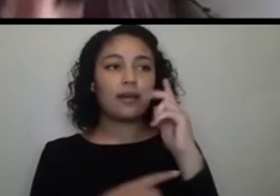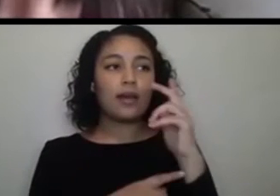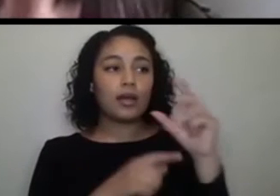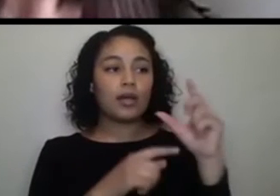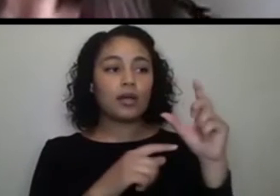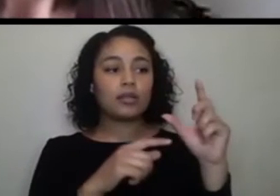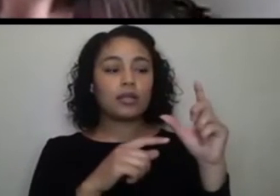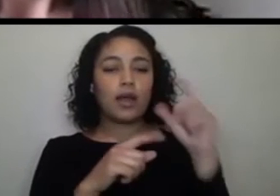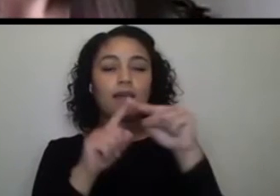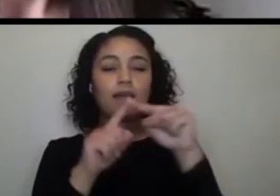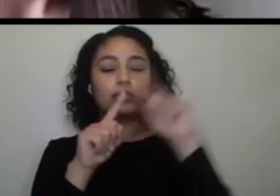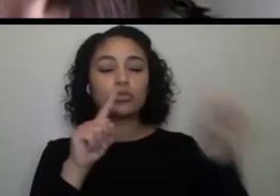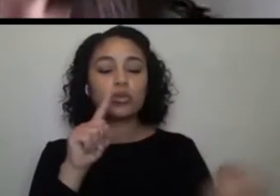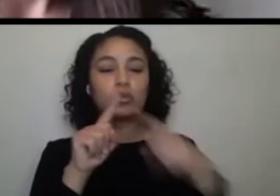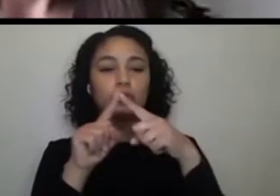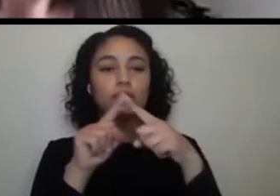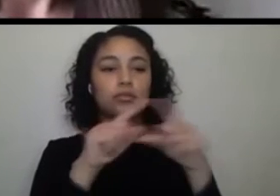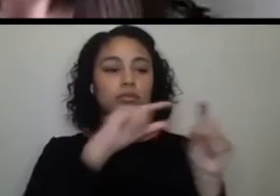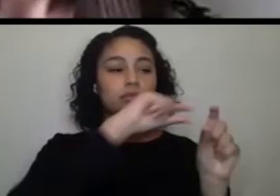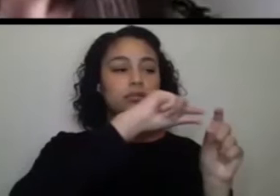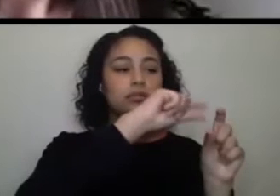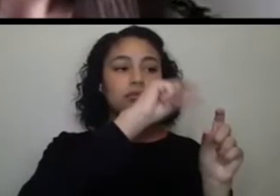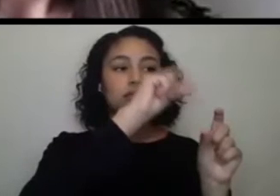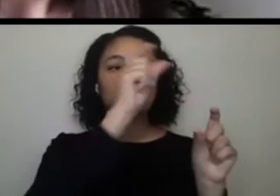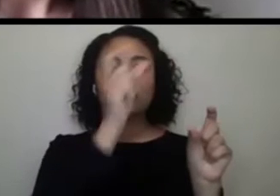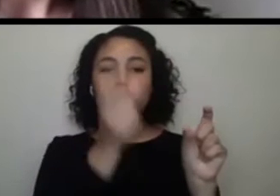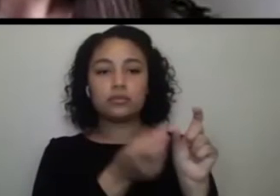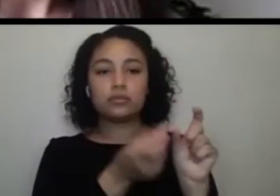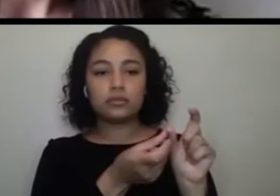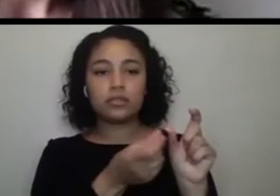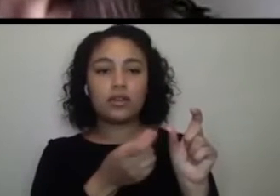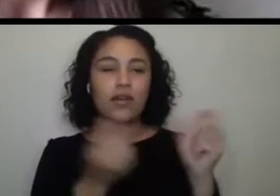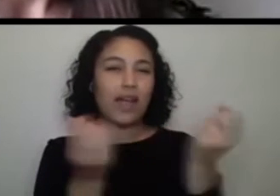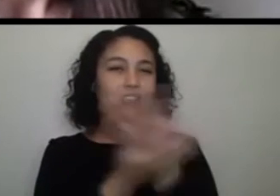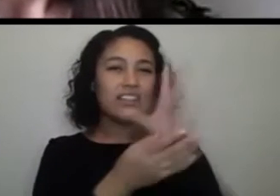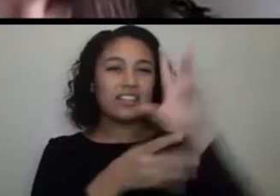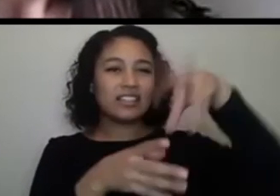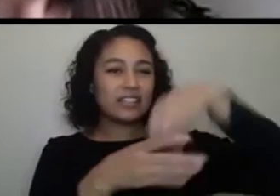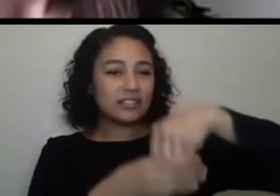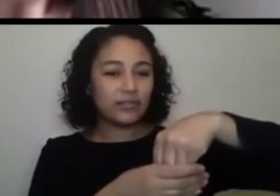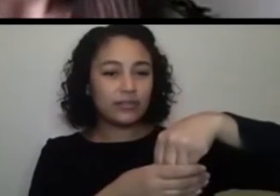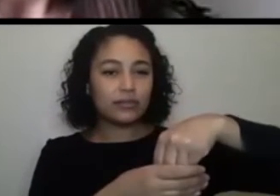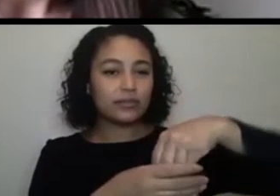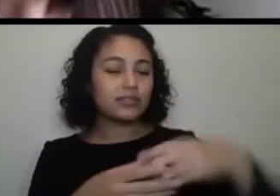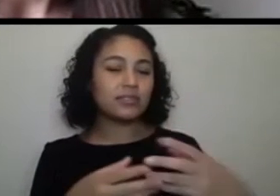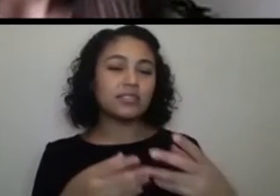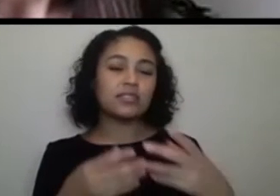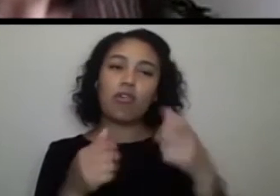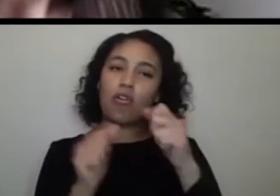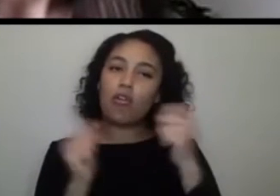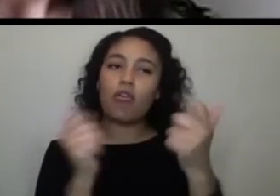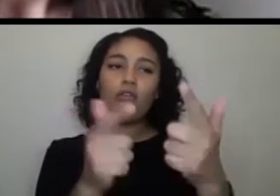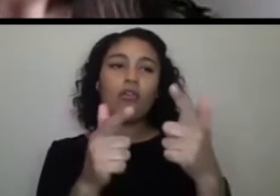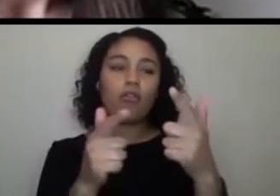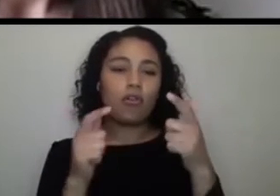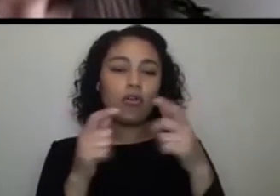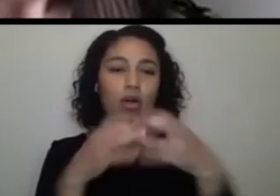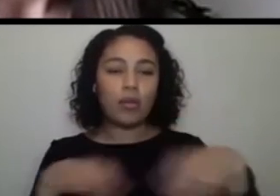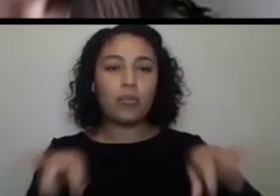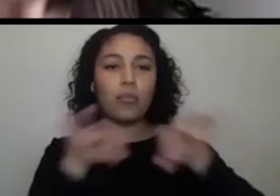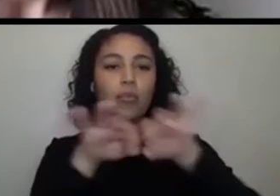words are going in a circle. So it's all of it is in there. It's an important book